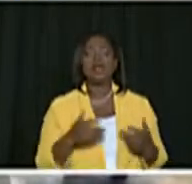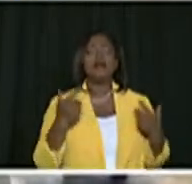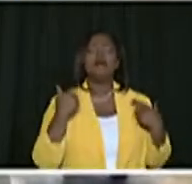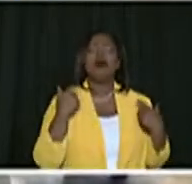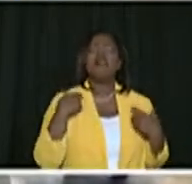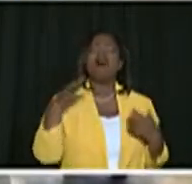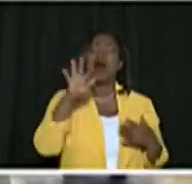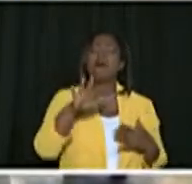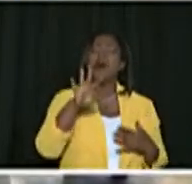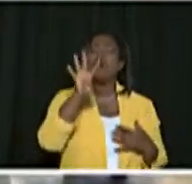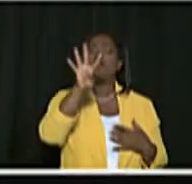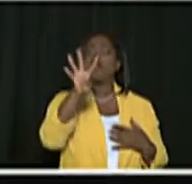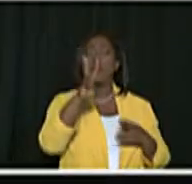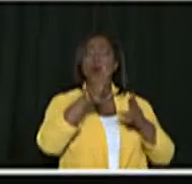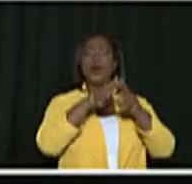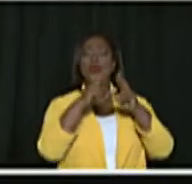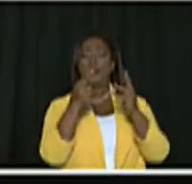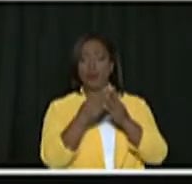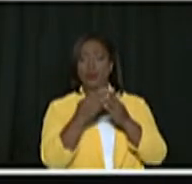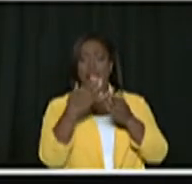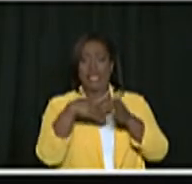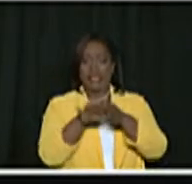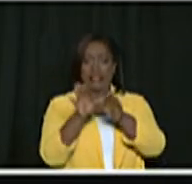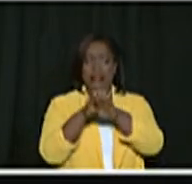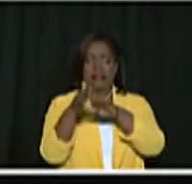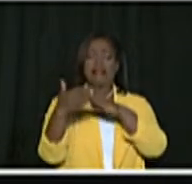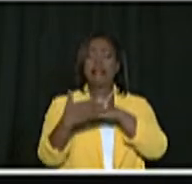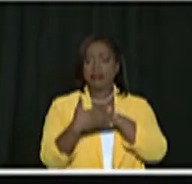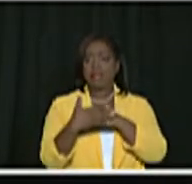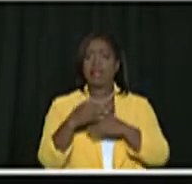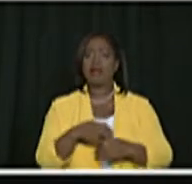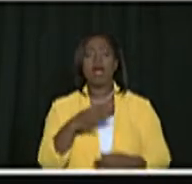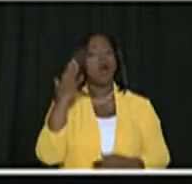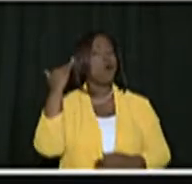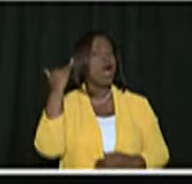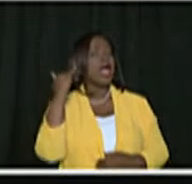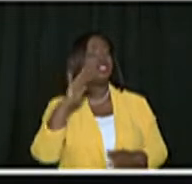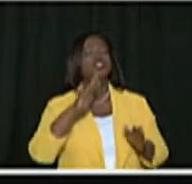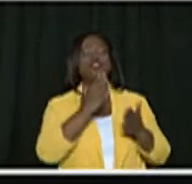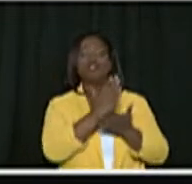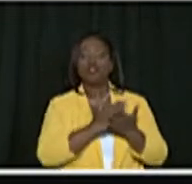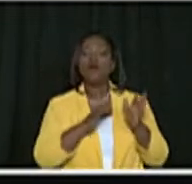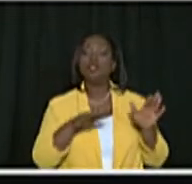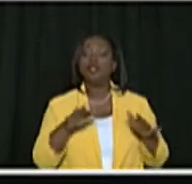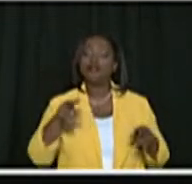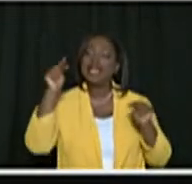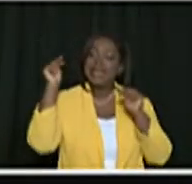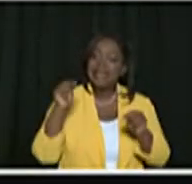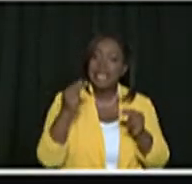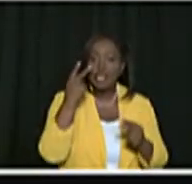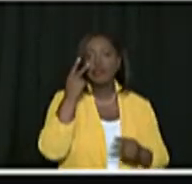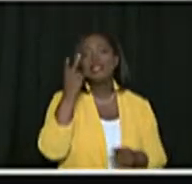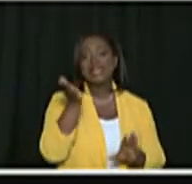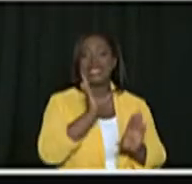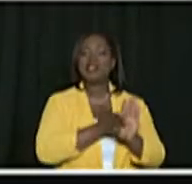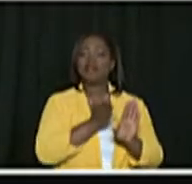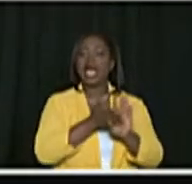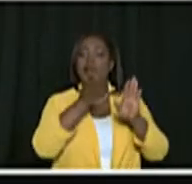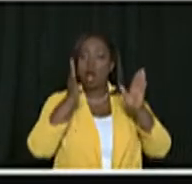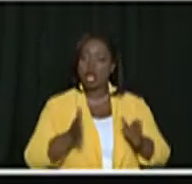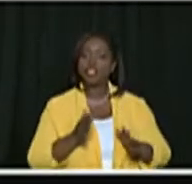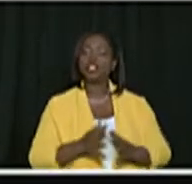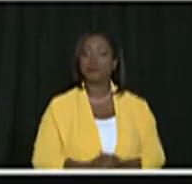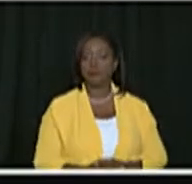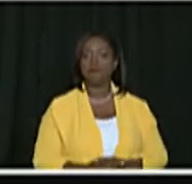units operating across the island, because there are some children who need to see the psychologist. Yes, and so in that unit, they